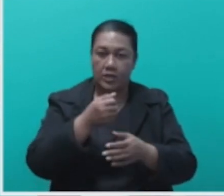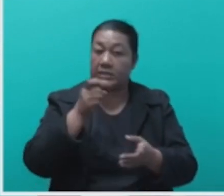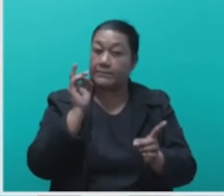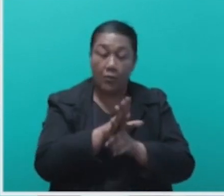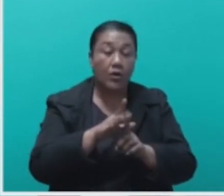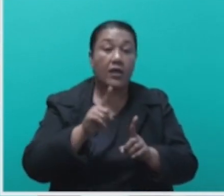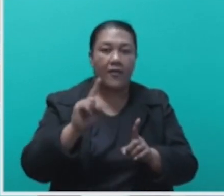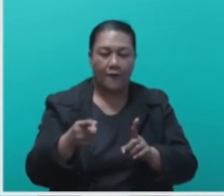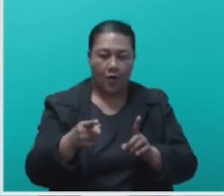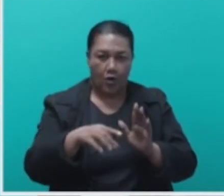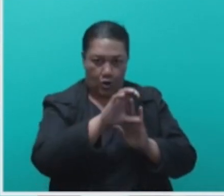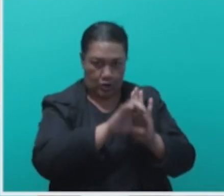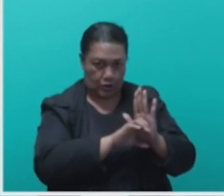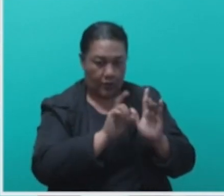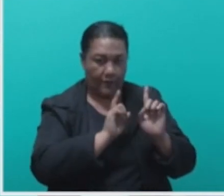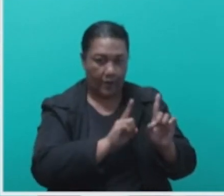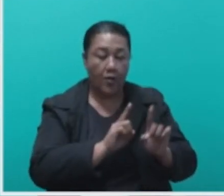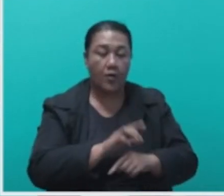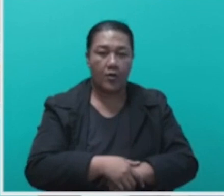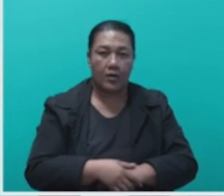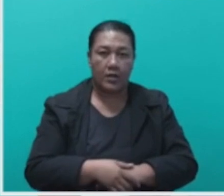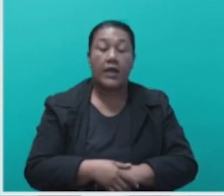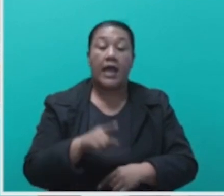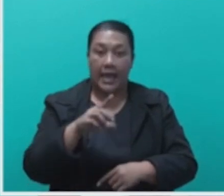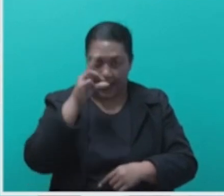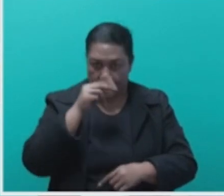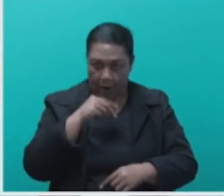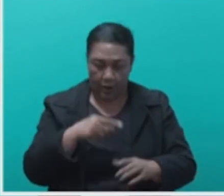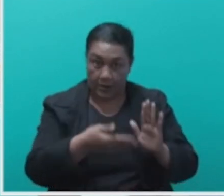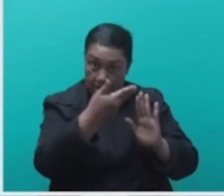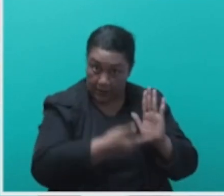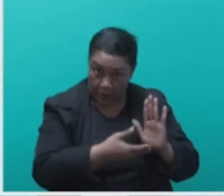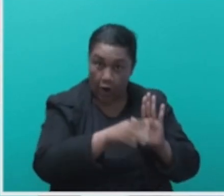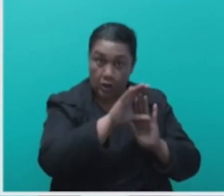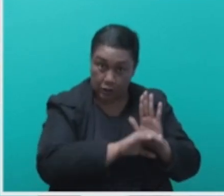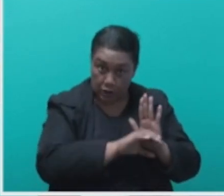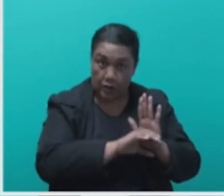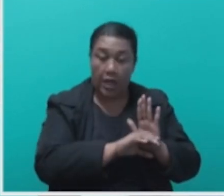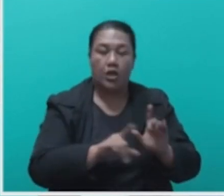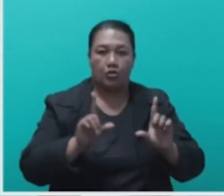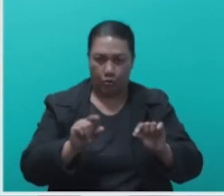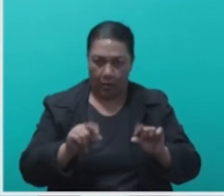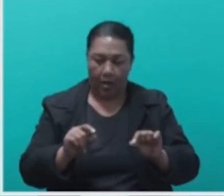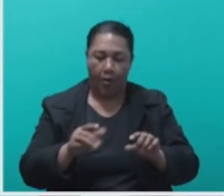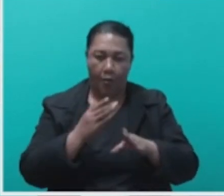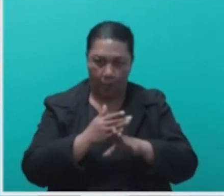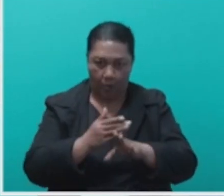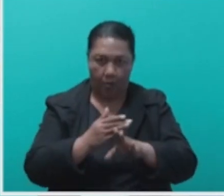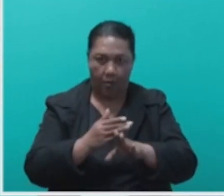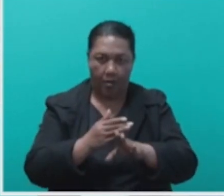political institution, and enable it to perform its functions more effectively. This will help to